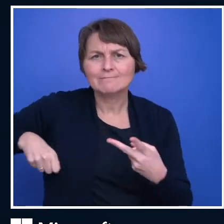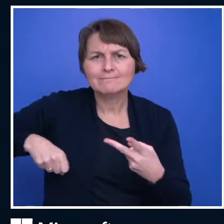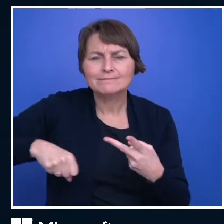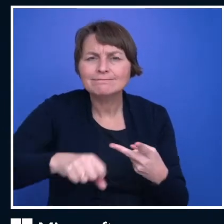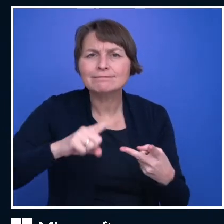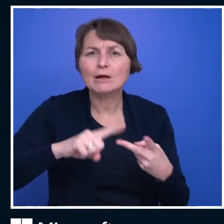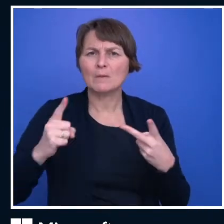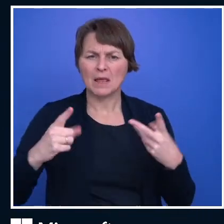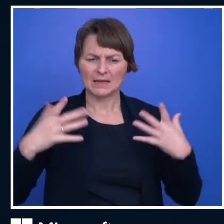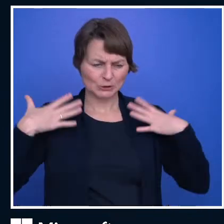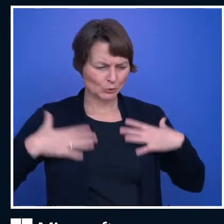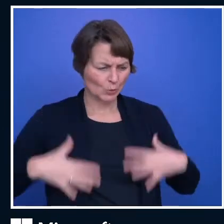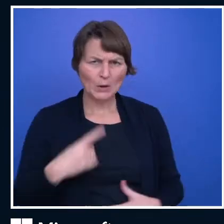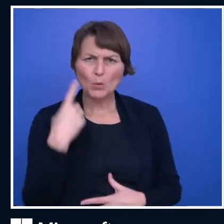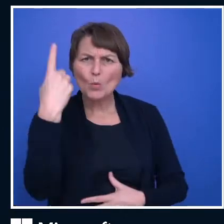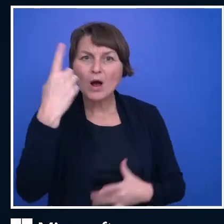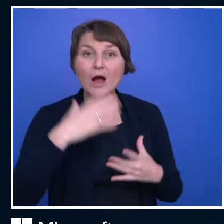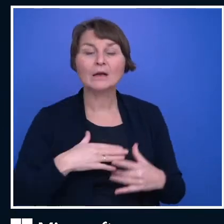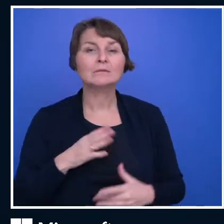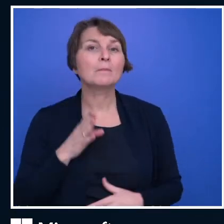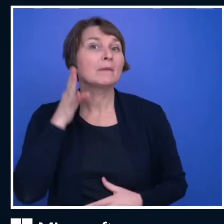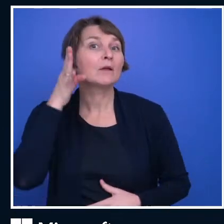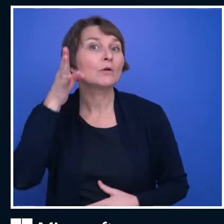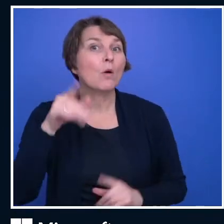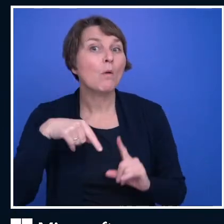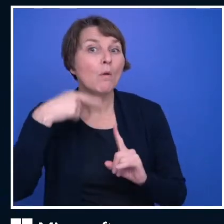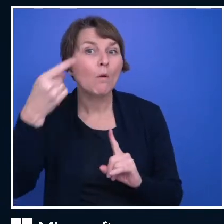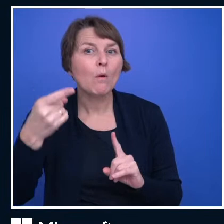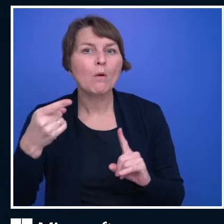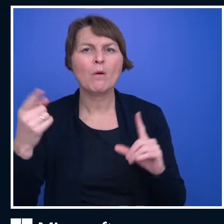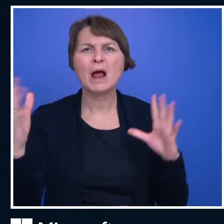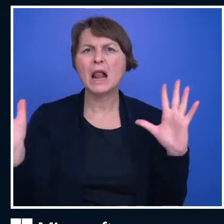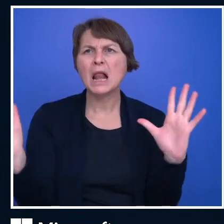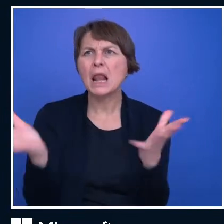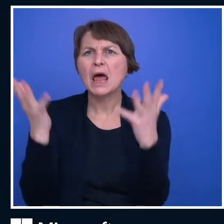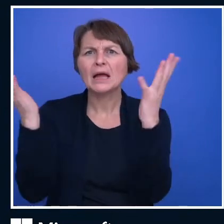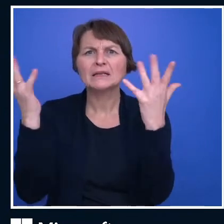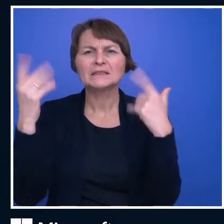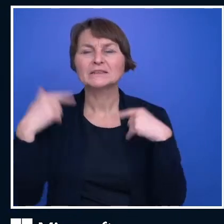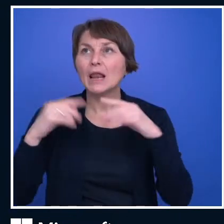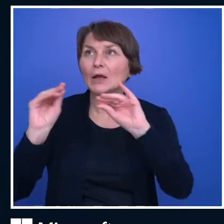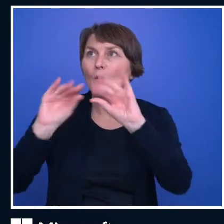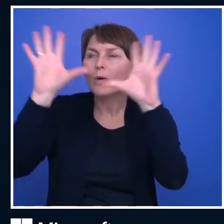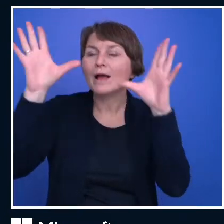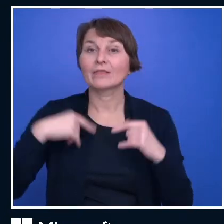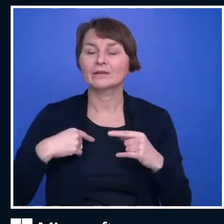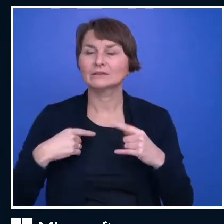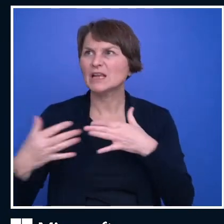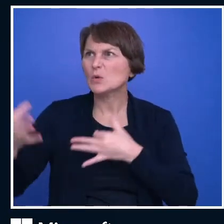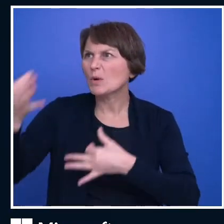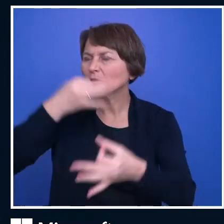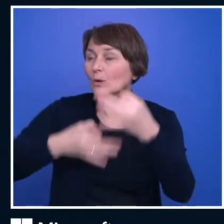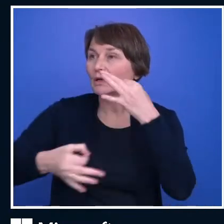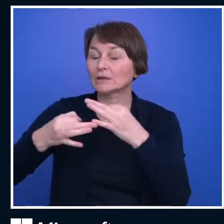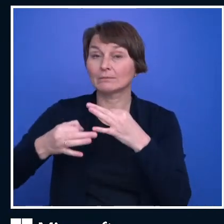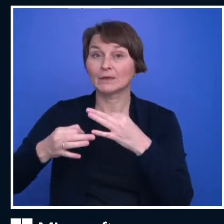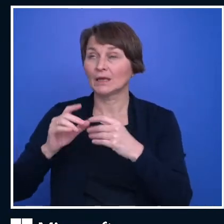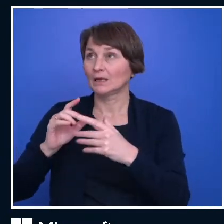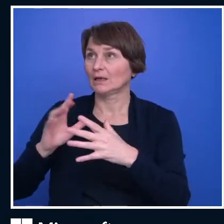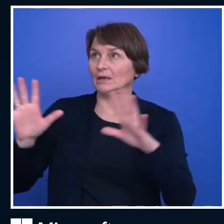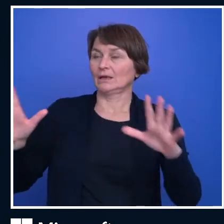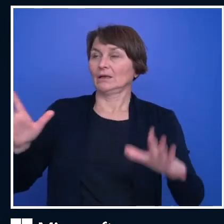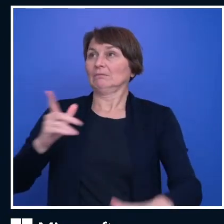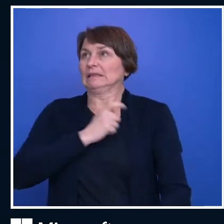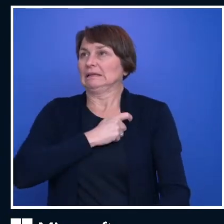going next? And we kind of were going in circles. I was very afraid, but I wasn't